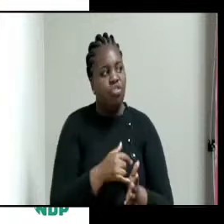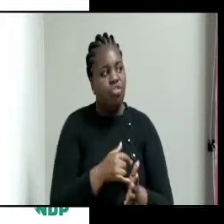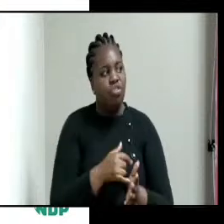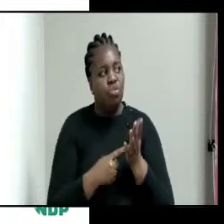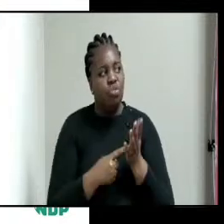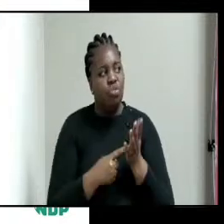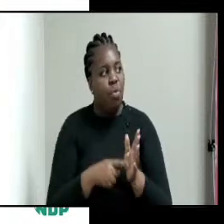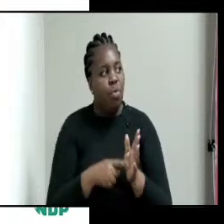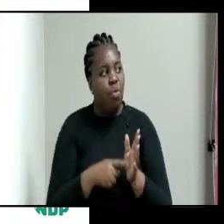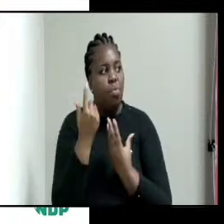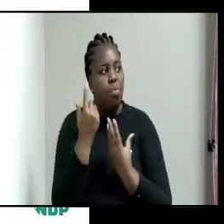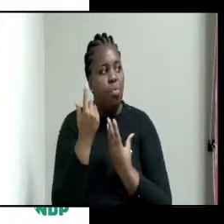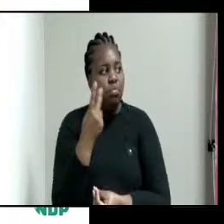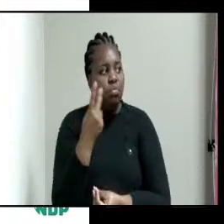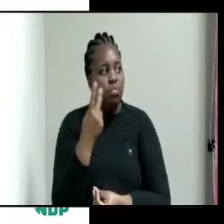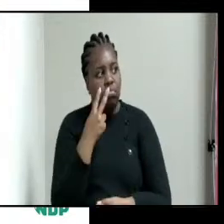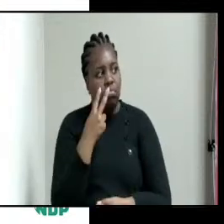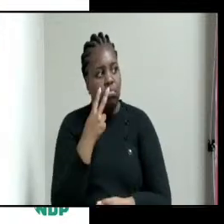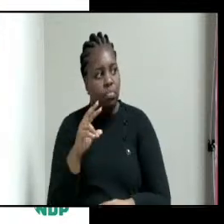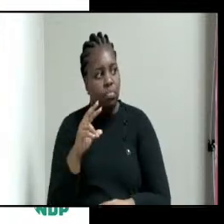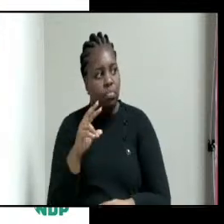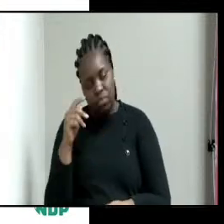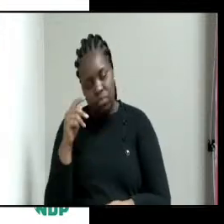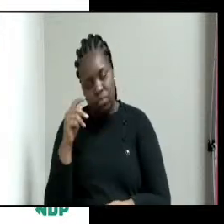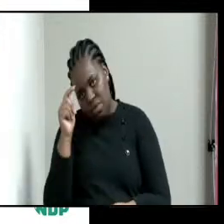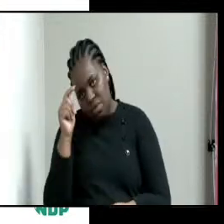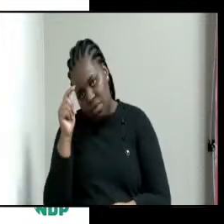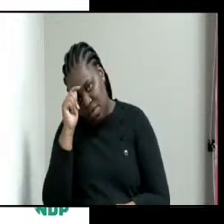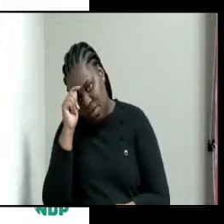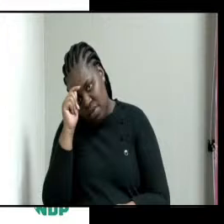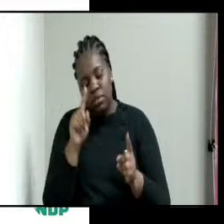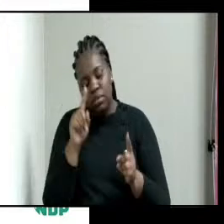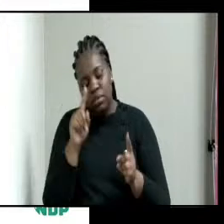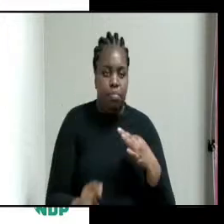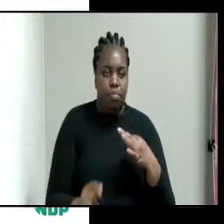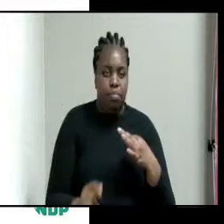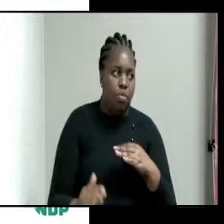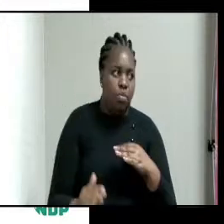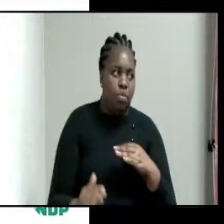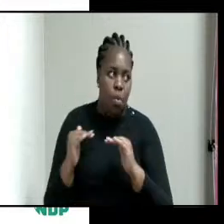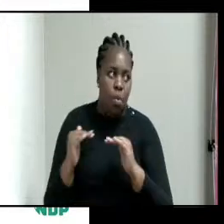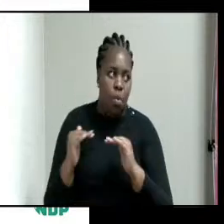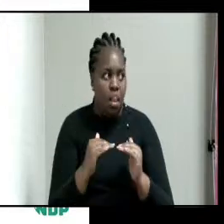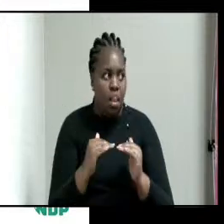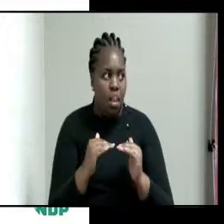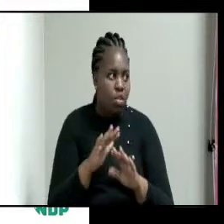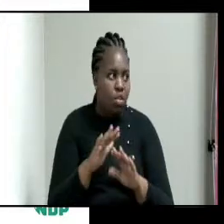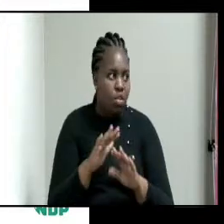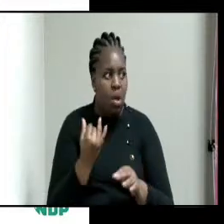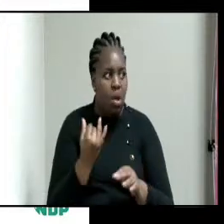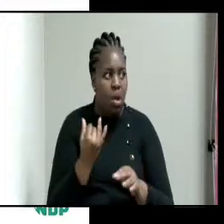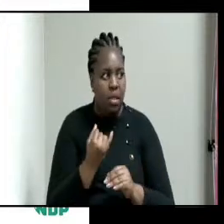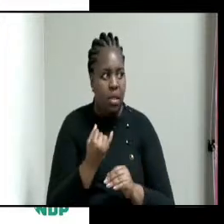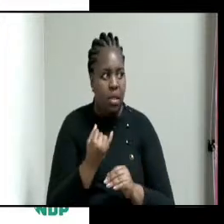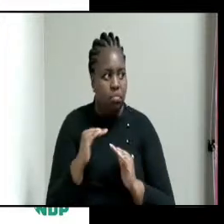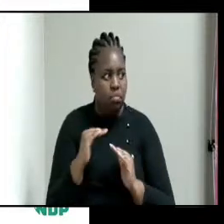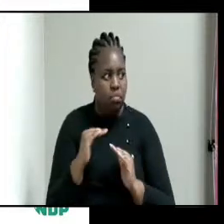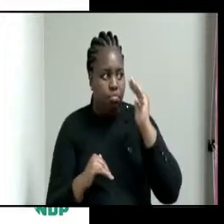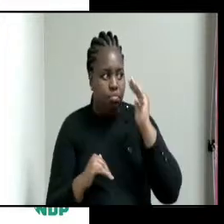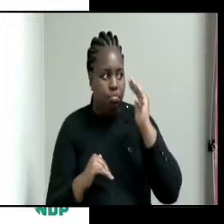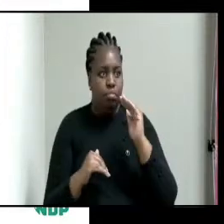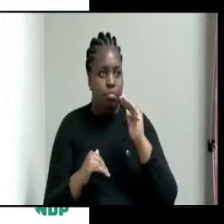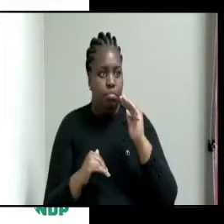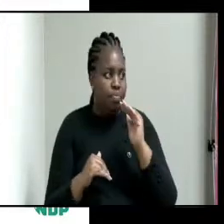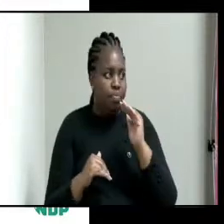that poverty affects a male child and a boy child and a girl child equally. There is no like a significant difference